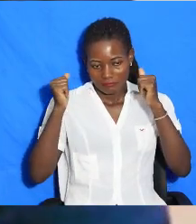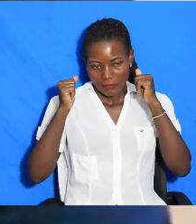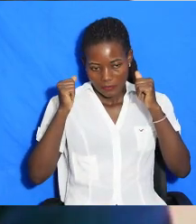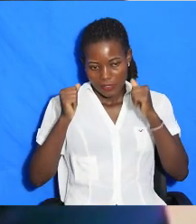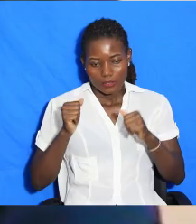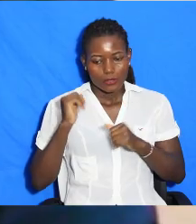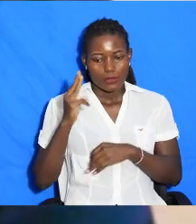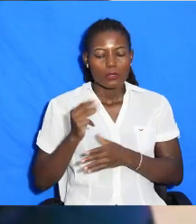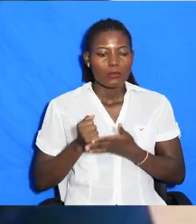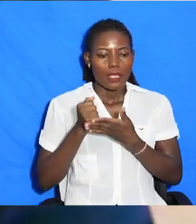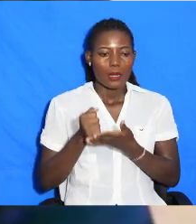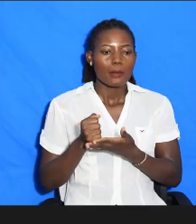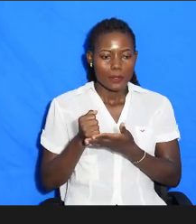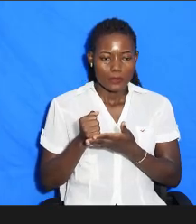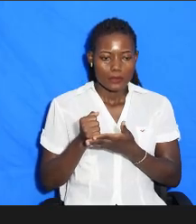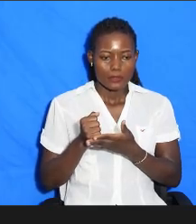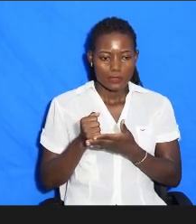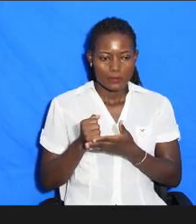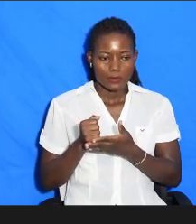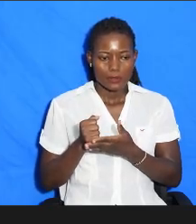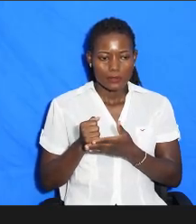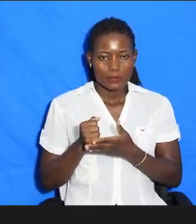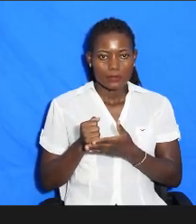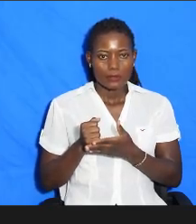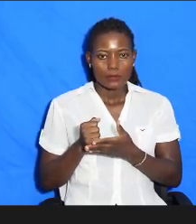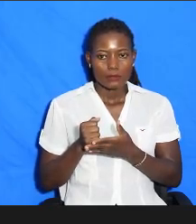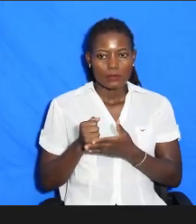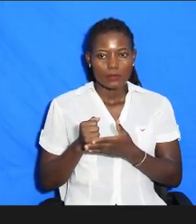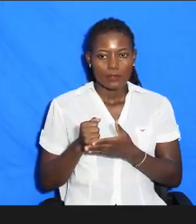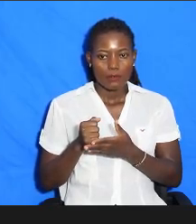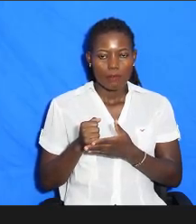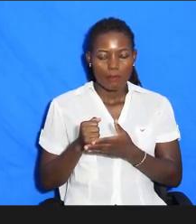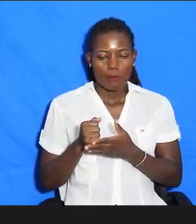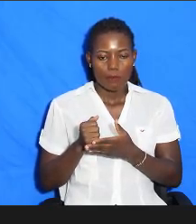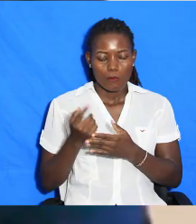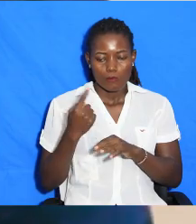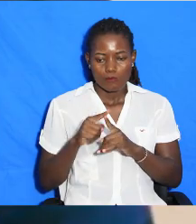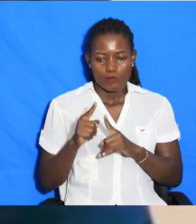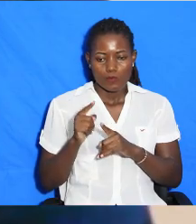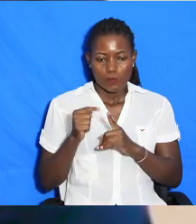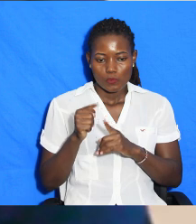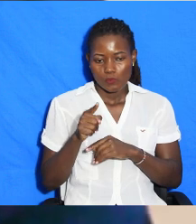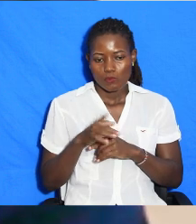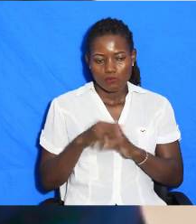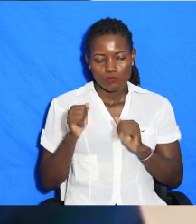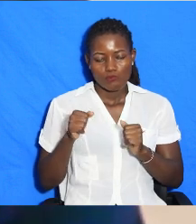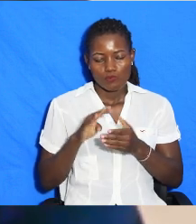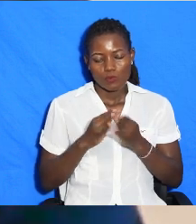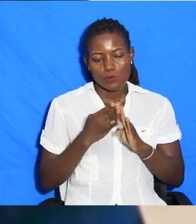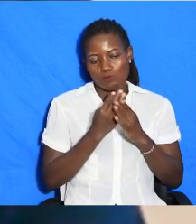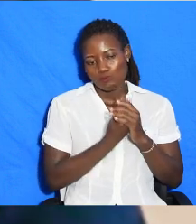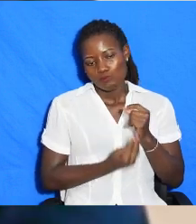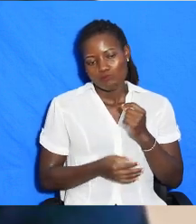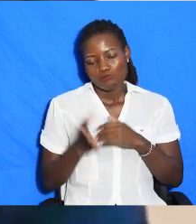defeated, so and so. To the fans, yeah. But to you, you may be disappointed because